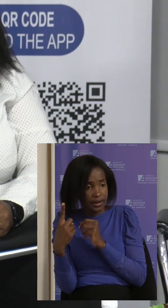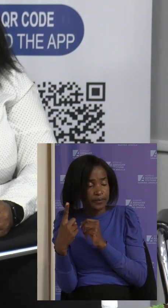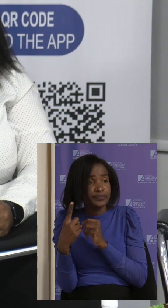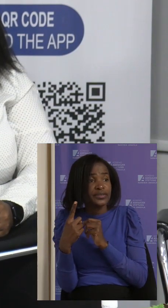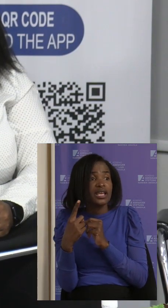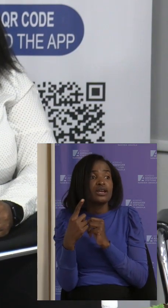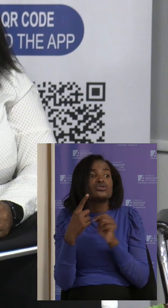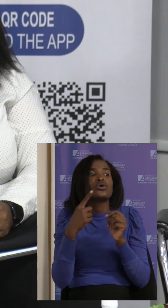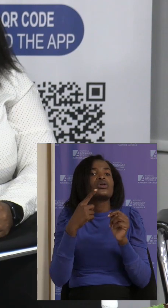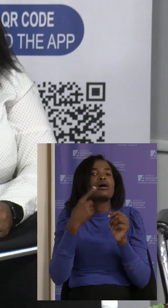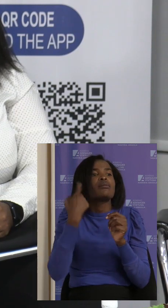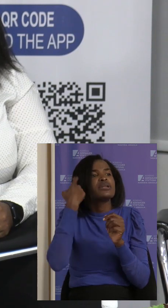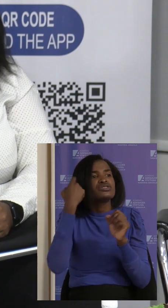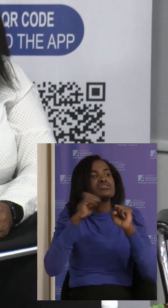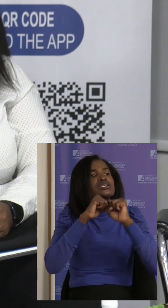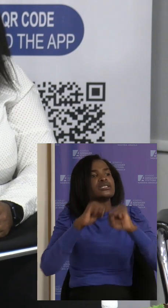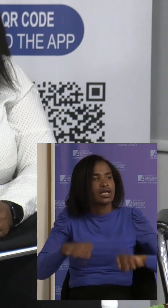when we decided, let's